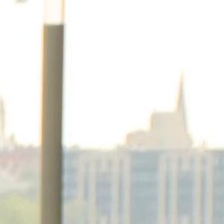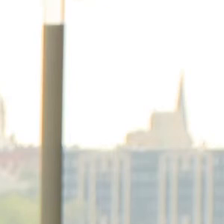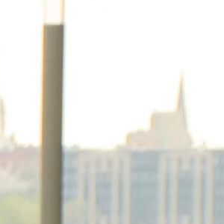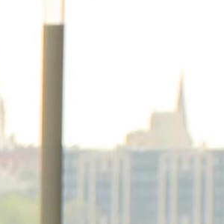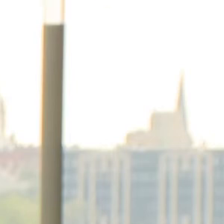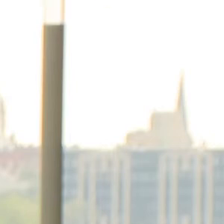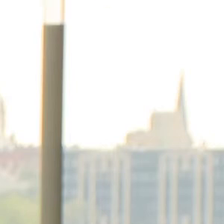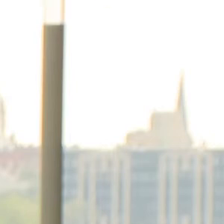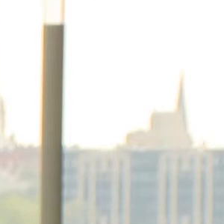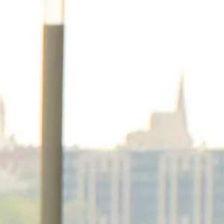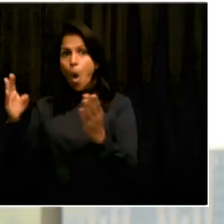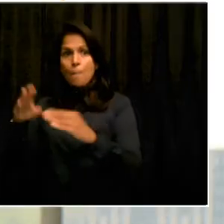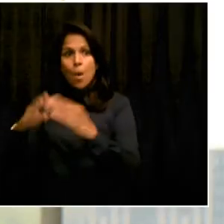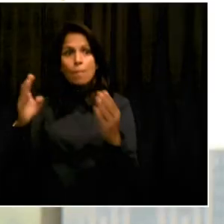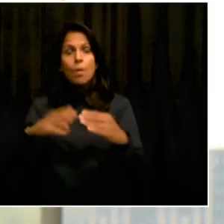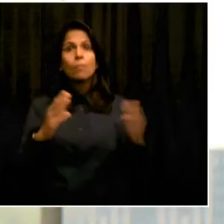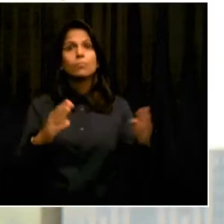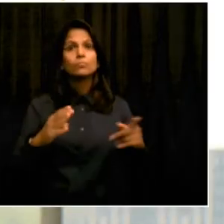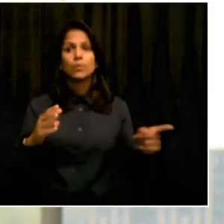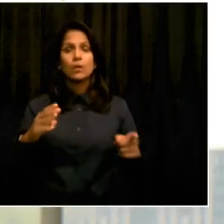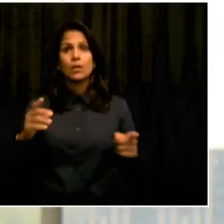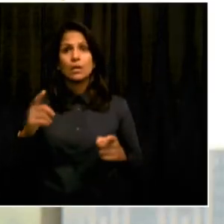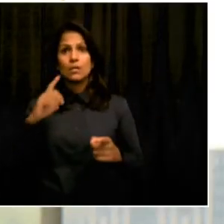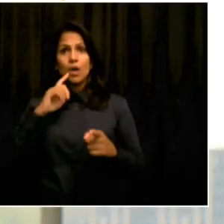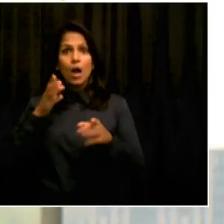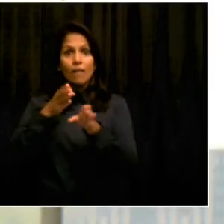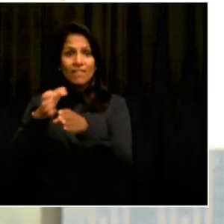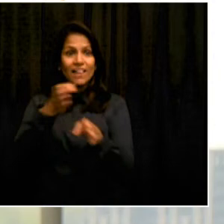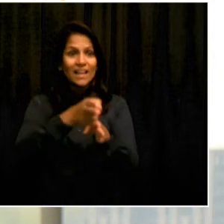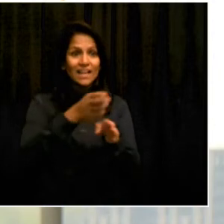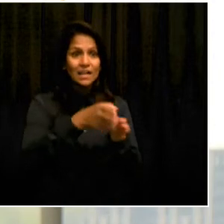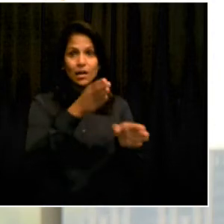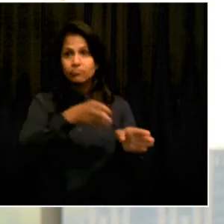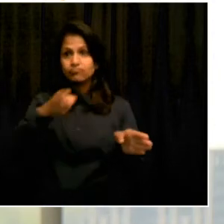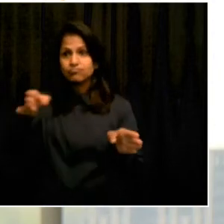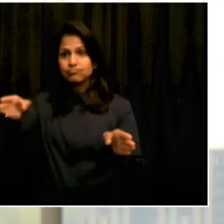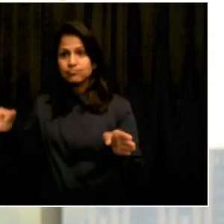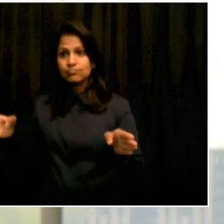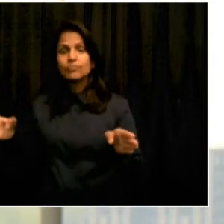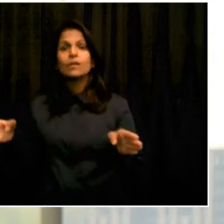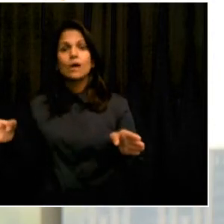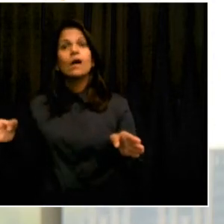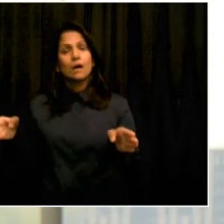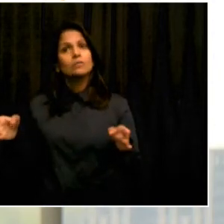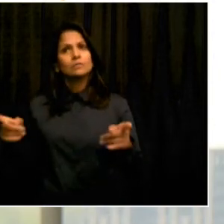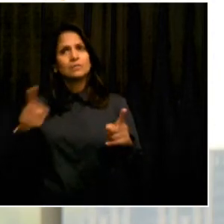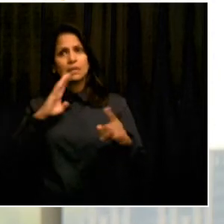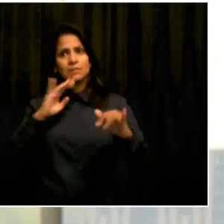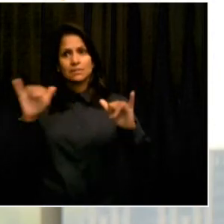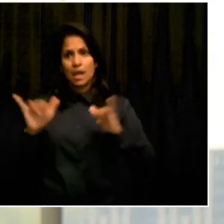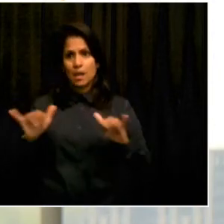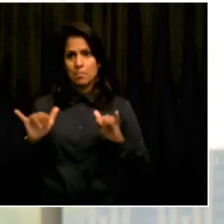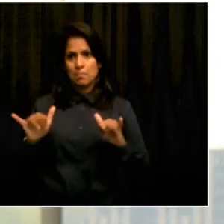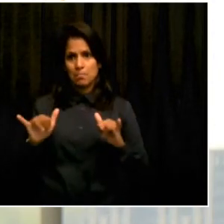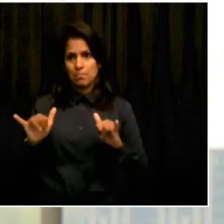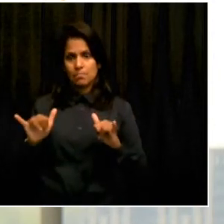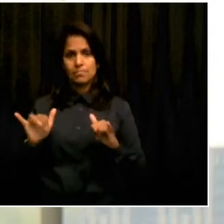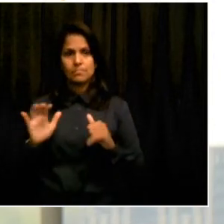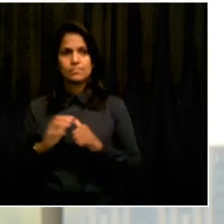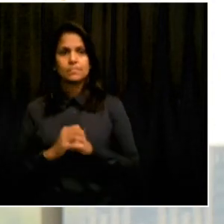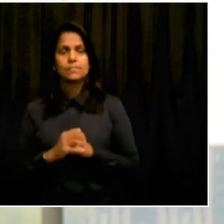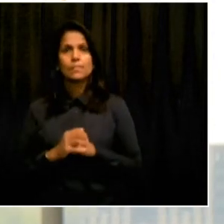James wants to add, you're more than welcome, but I would just frame it this way. These are not mutually exclusive concepts,